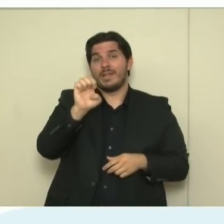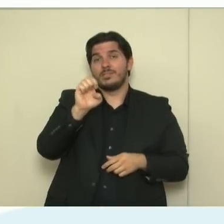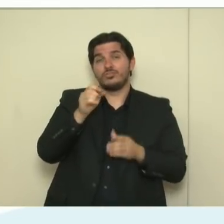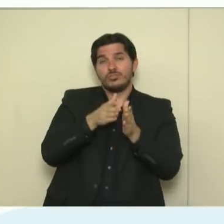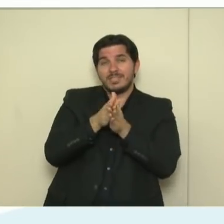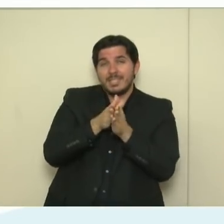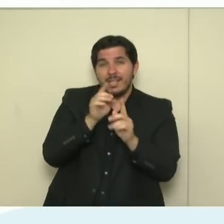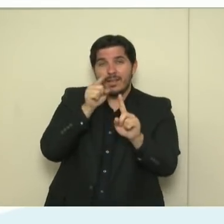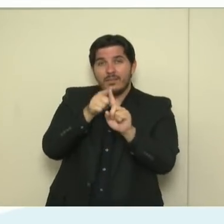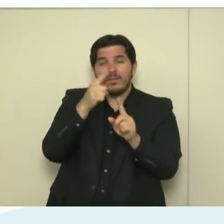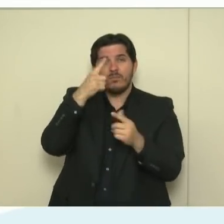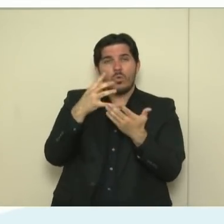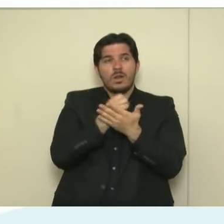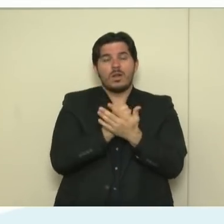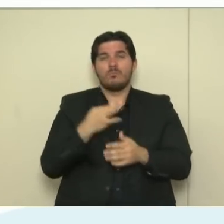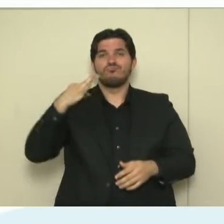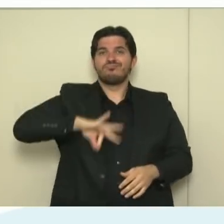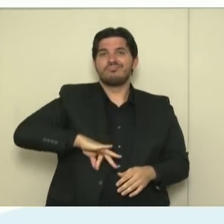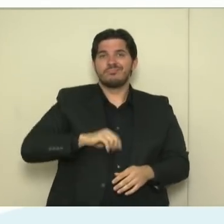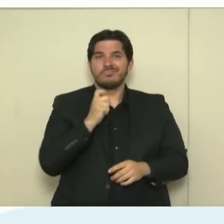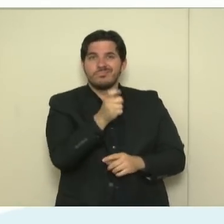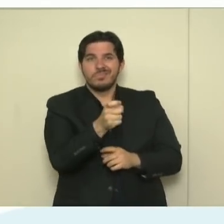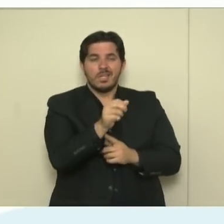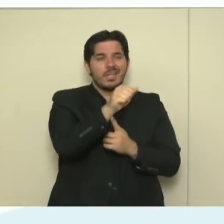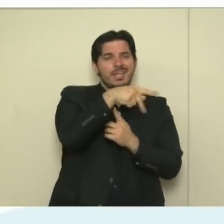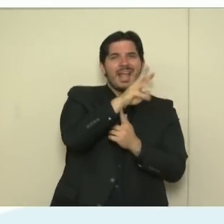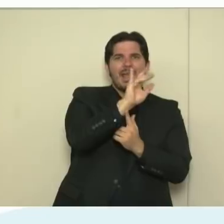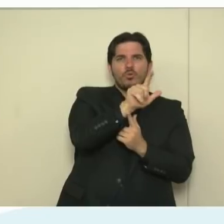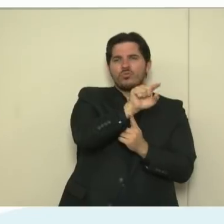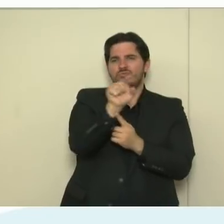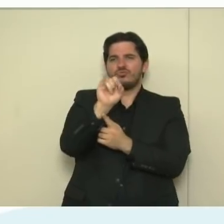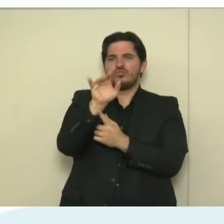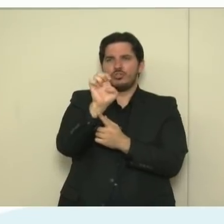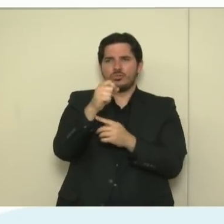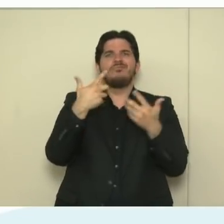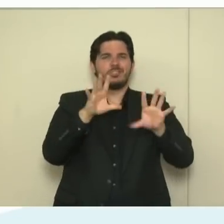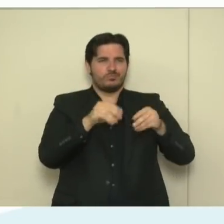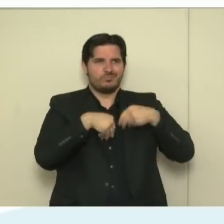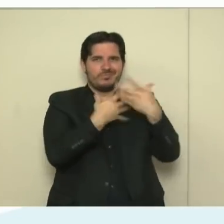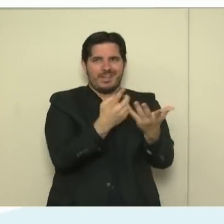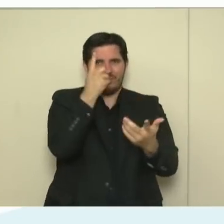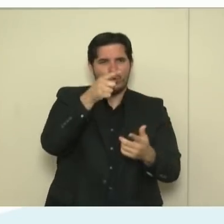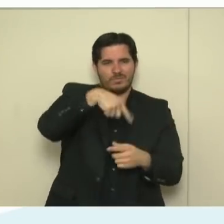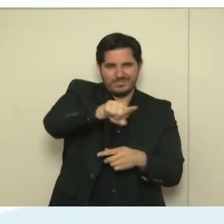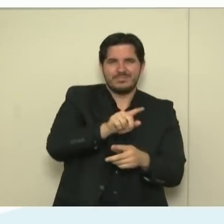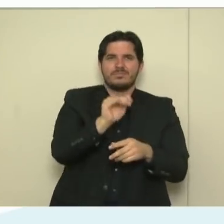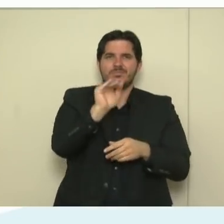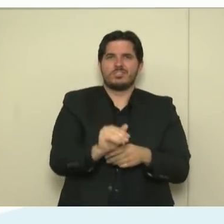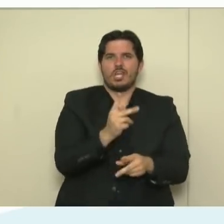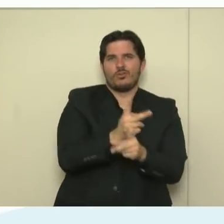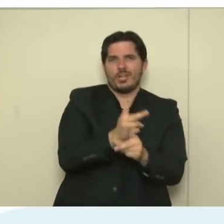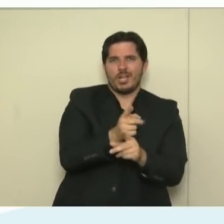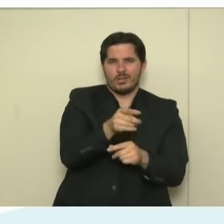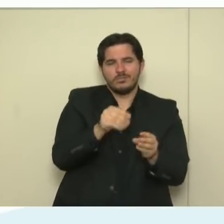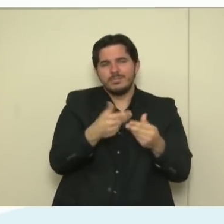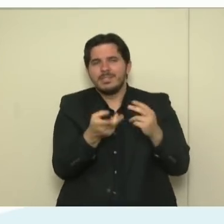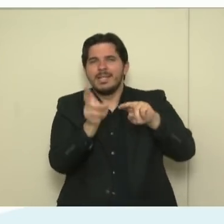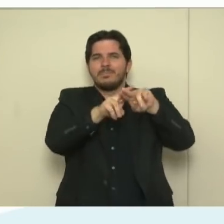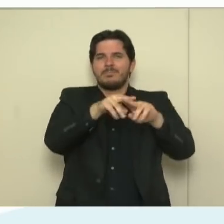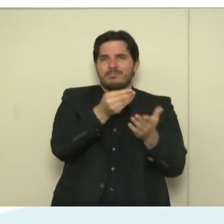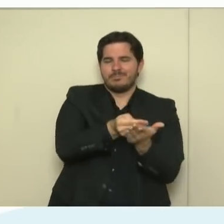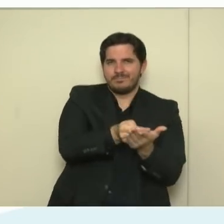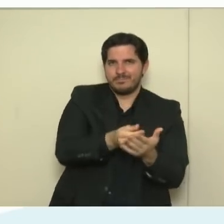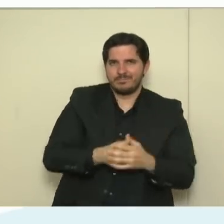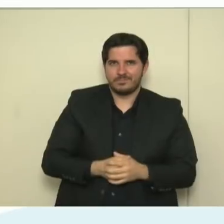professionals for 3 months, April through June. We also most recently have released the Child Care Stabilization and